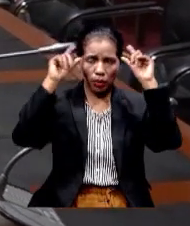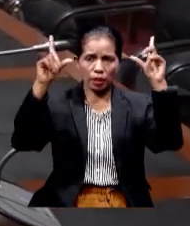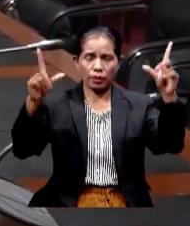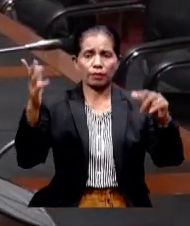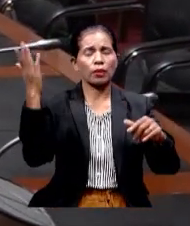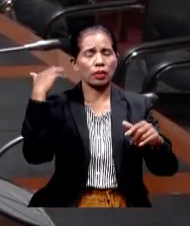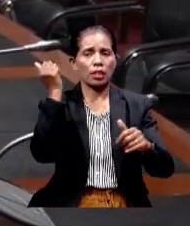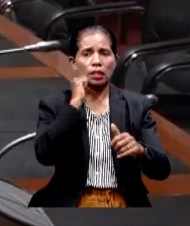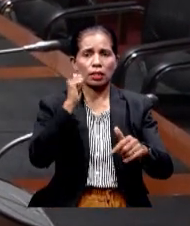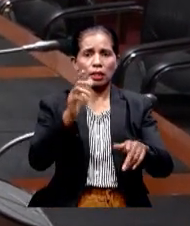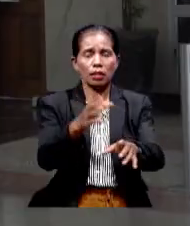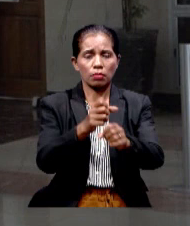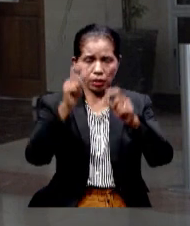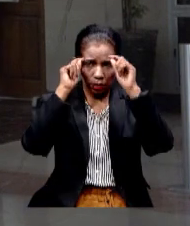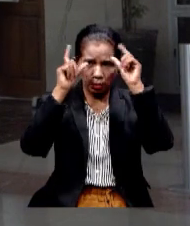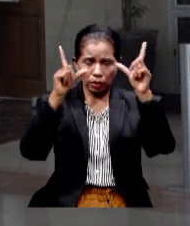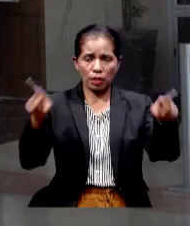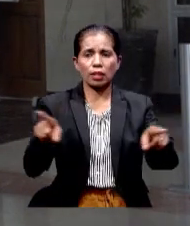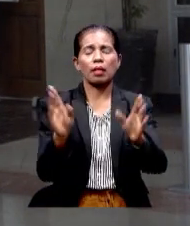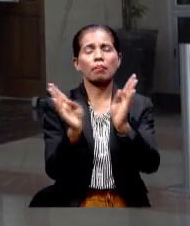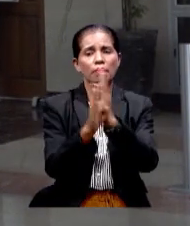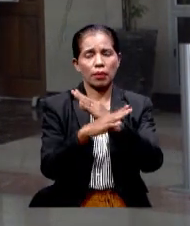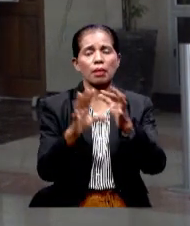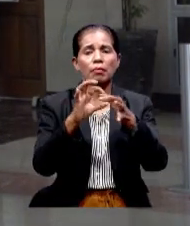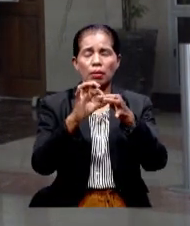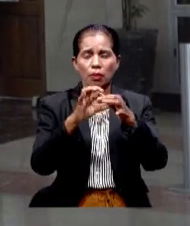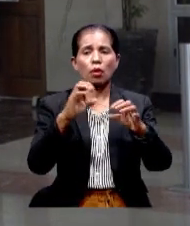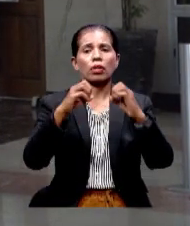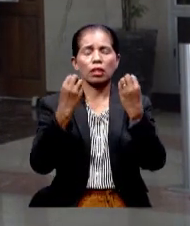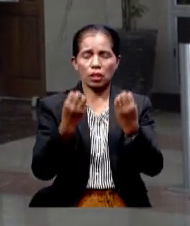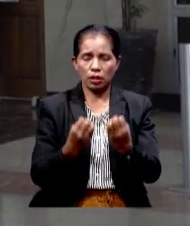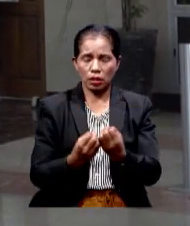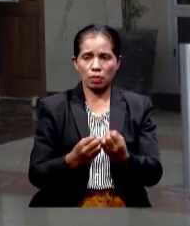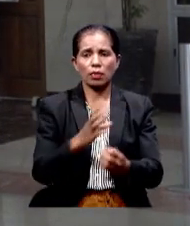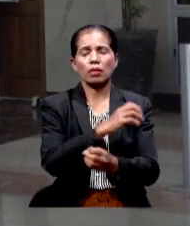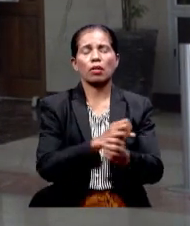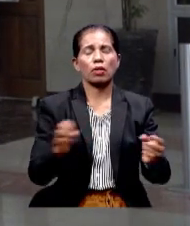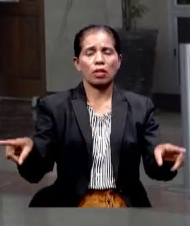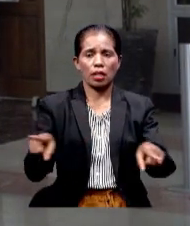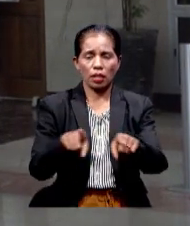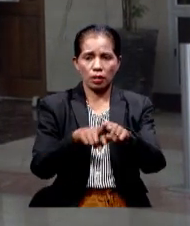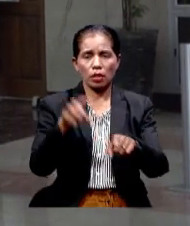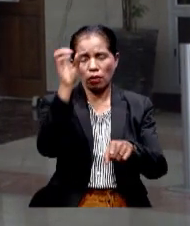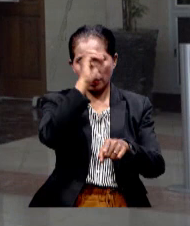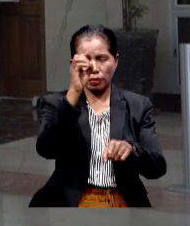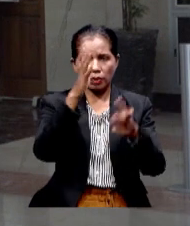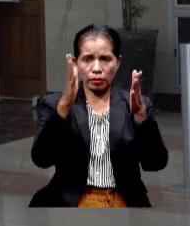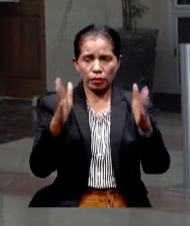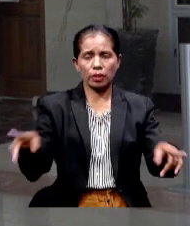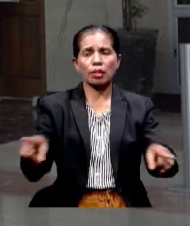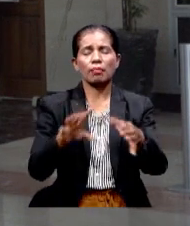mos simo ona Timor-Leste ho de sai membro ba organização regional ne, ho estatuto observador, no se sai membro